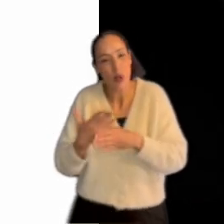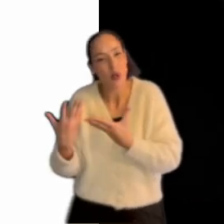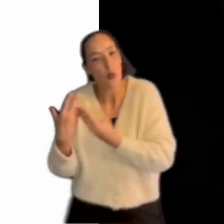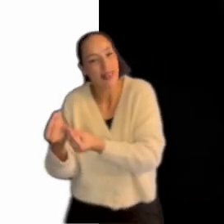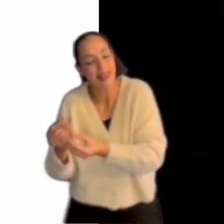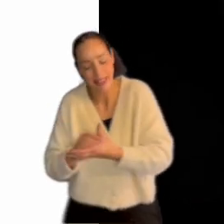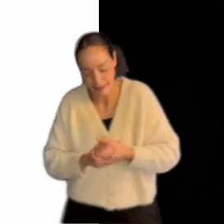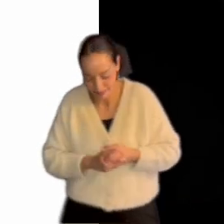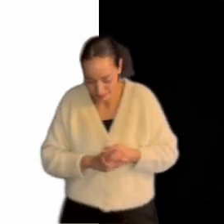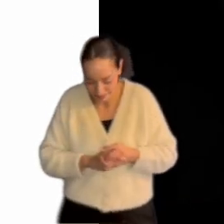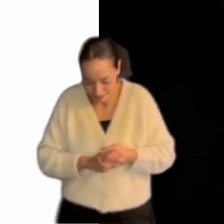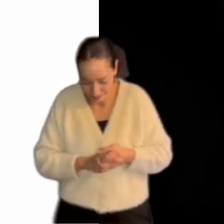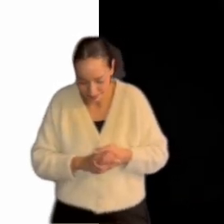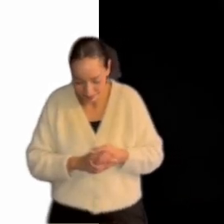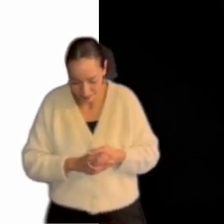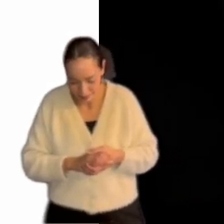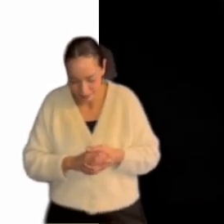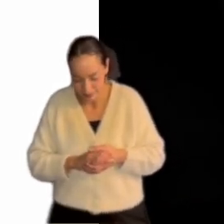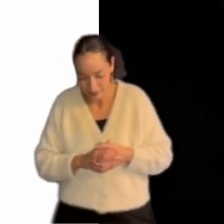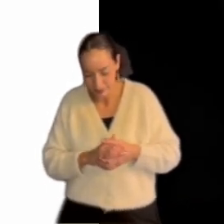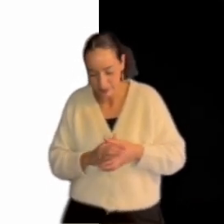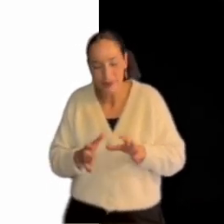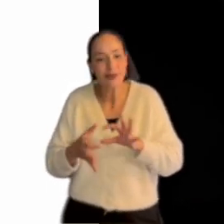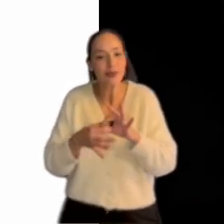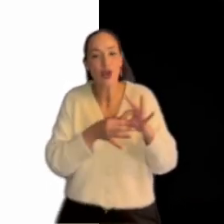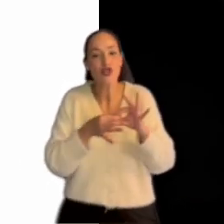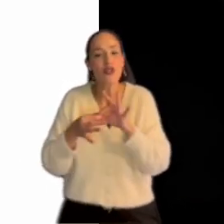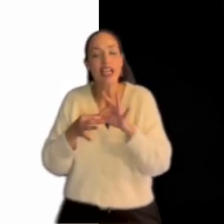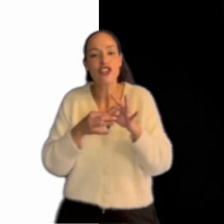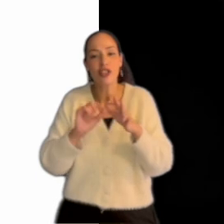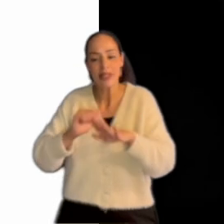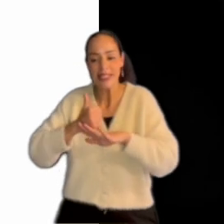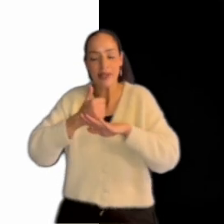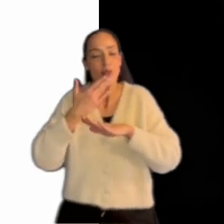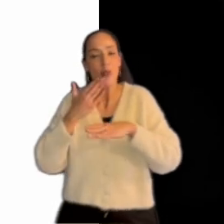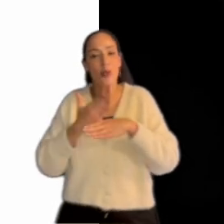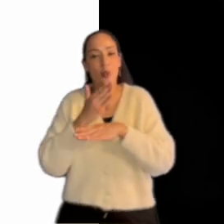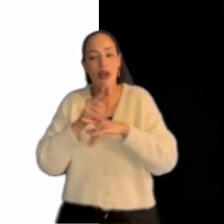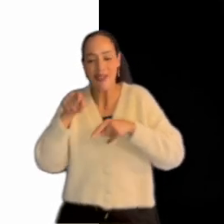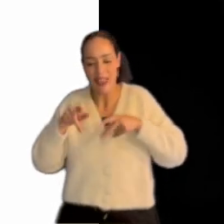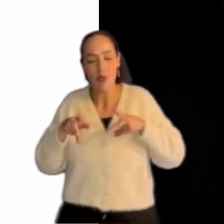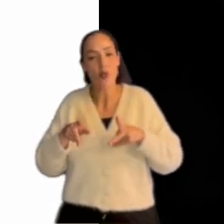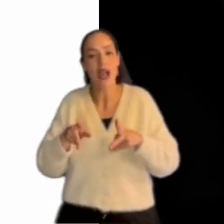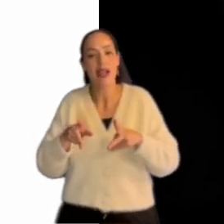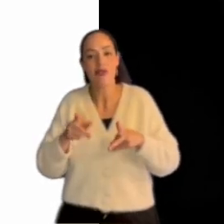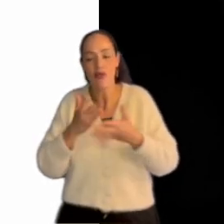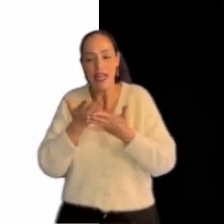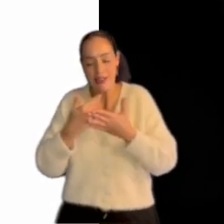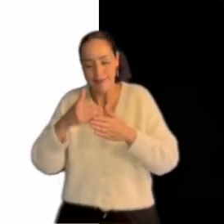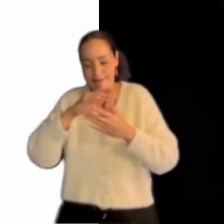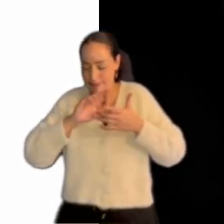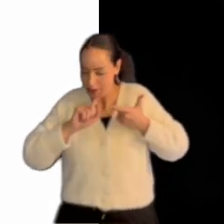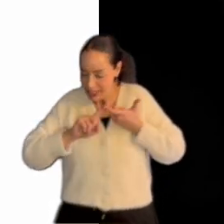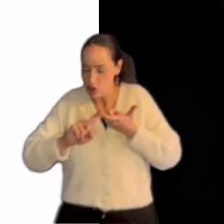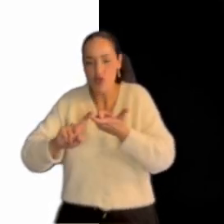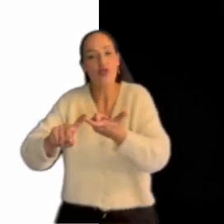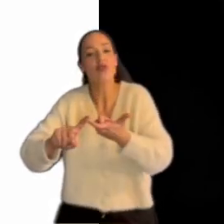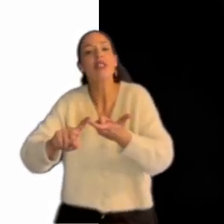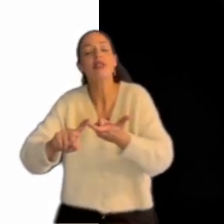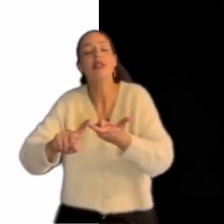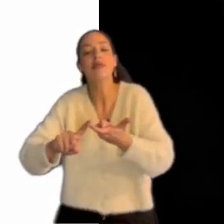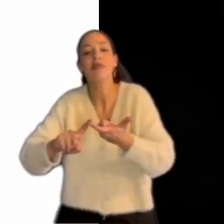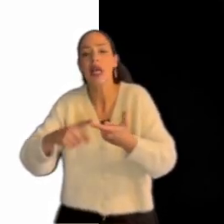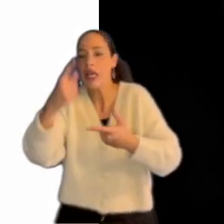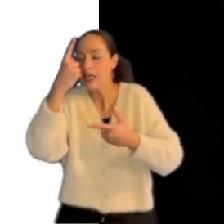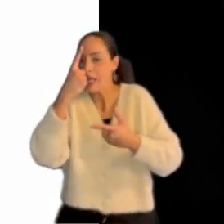and capacity to move beyond connection to create reconnection instead. Often ending these relationships can